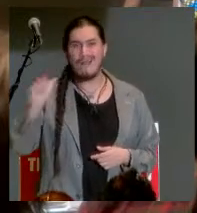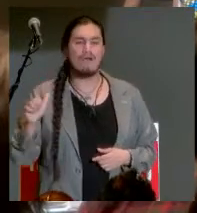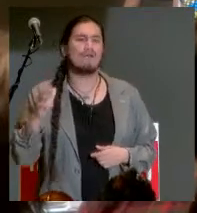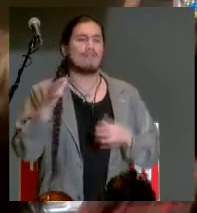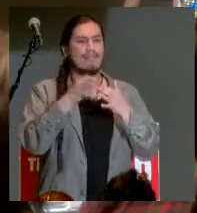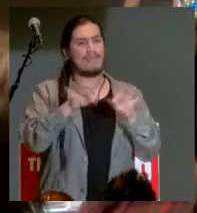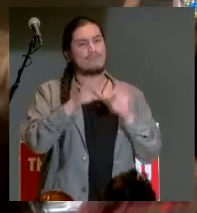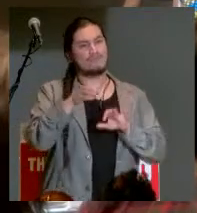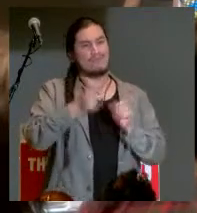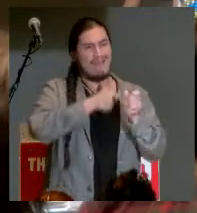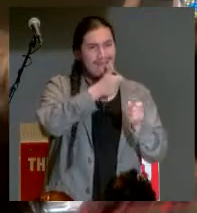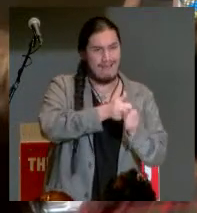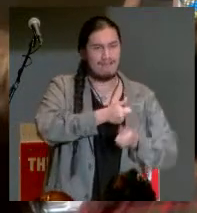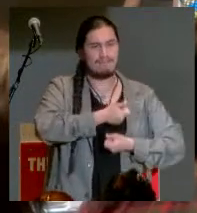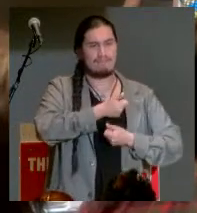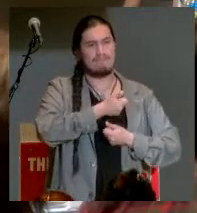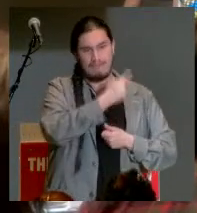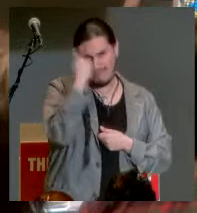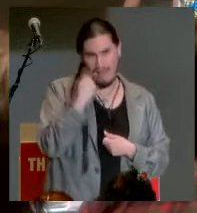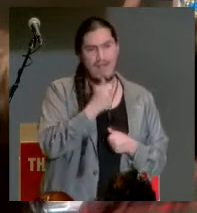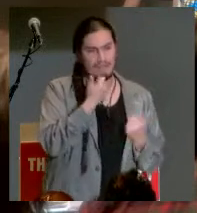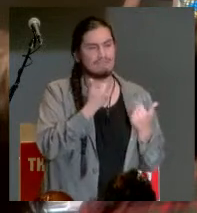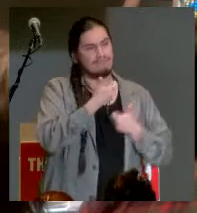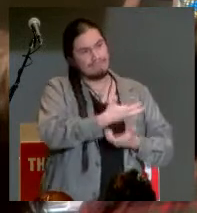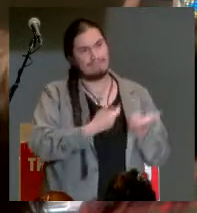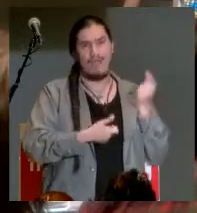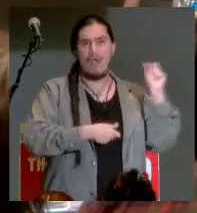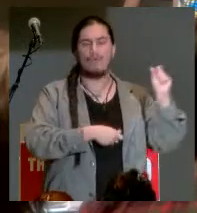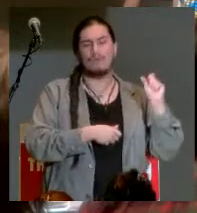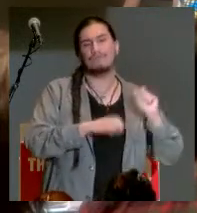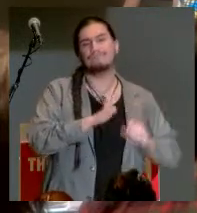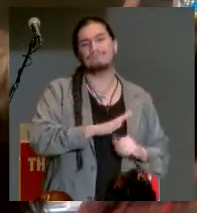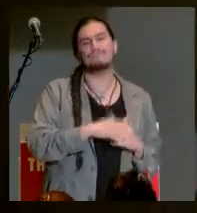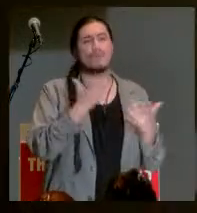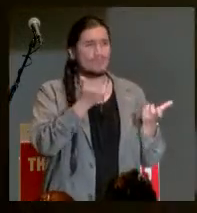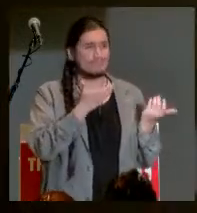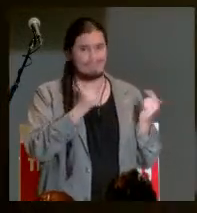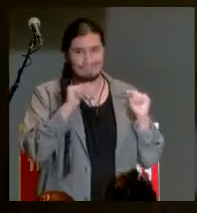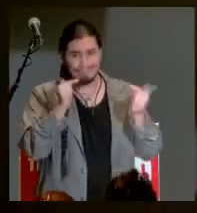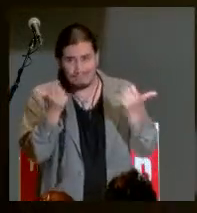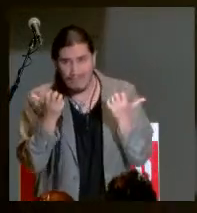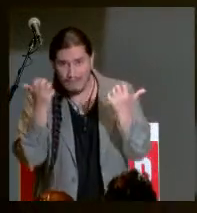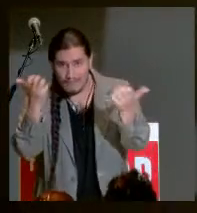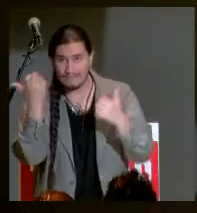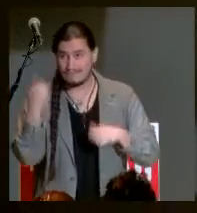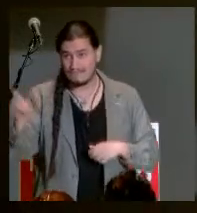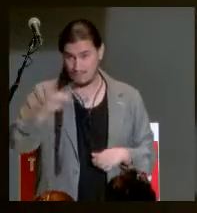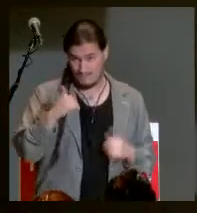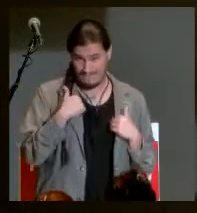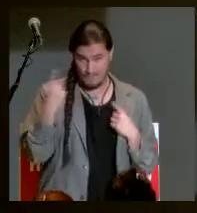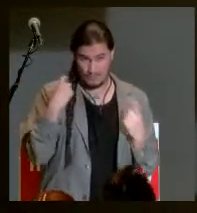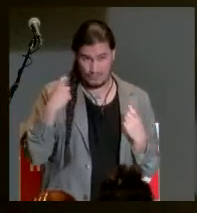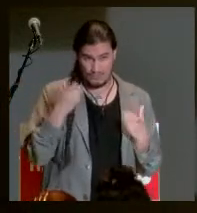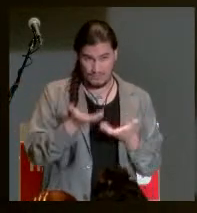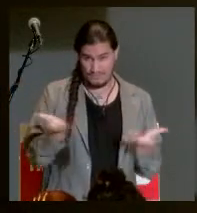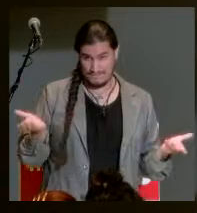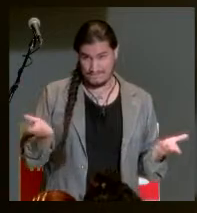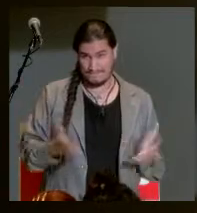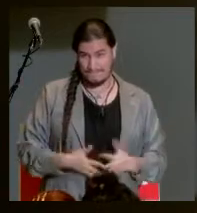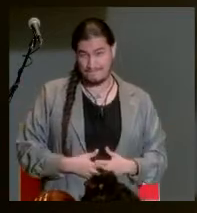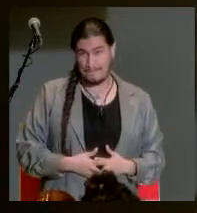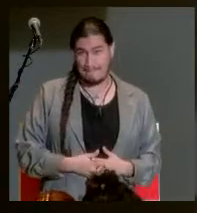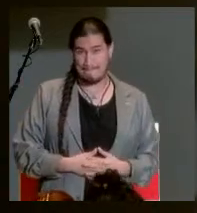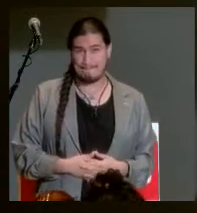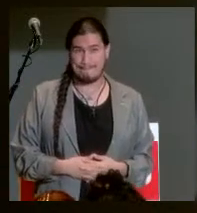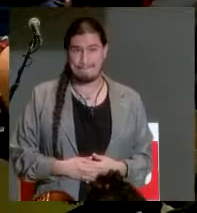Black Power movement poets. So I want to turn it to the audience. Does anyone have a question? Anyone